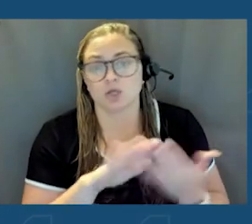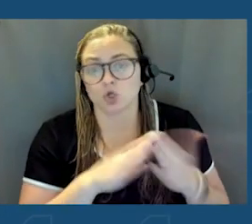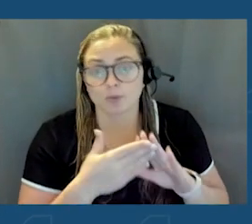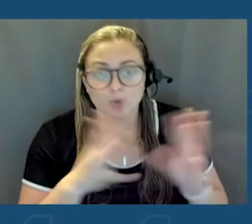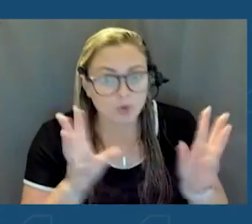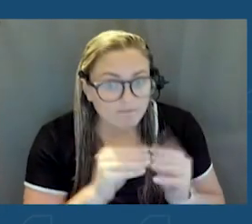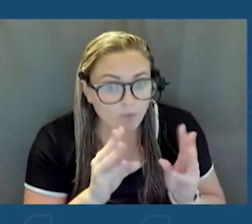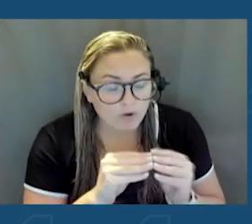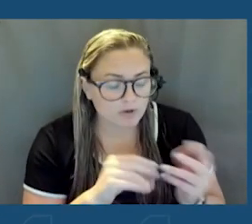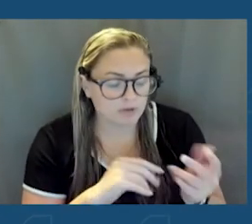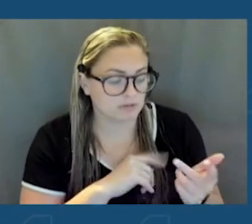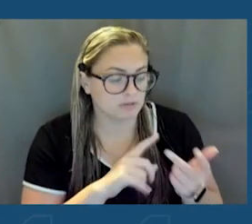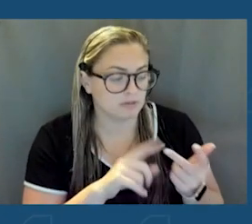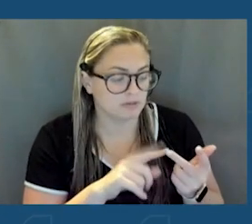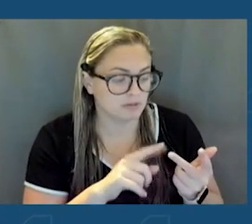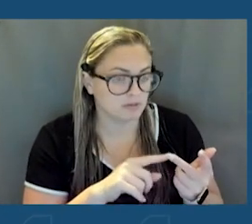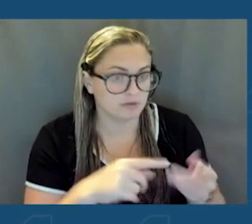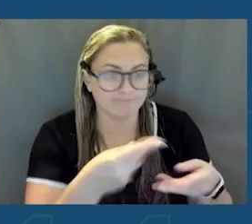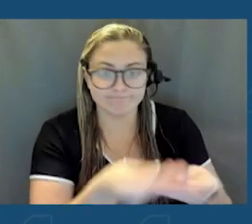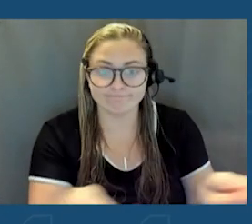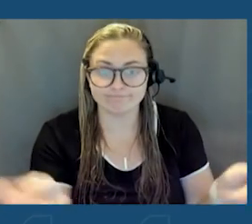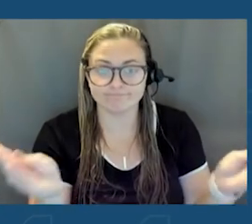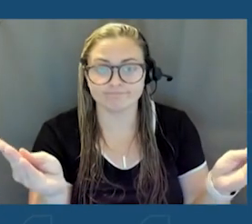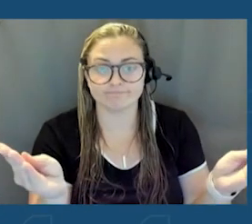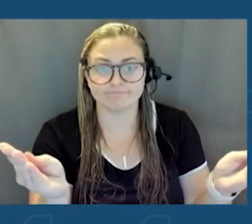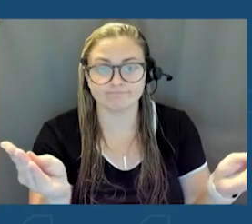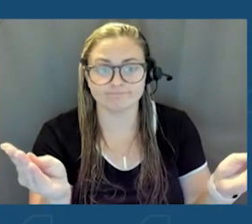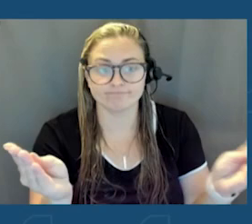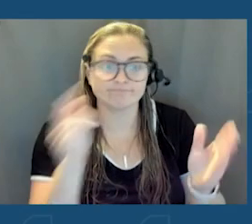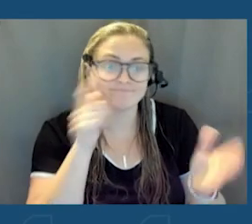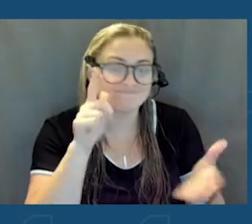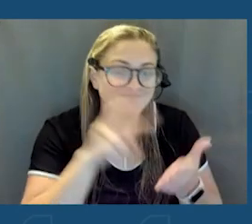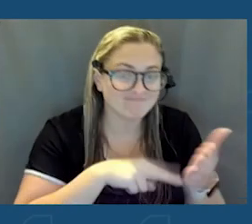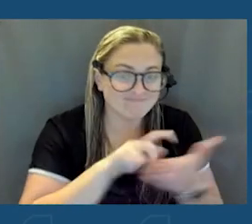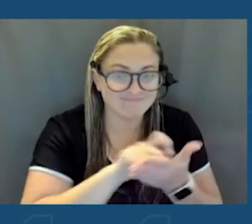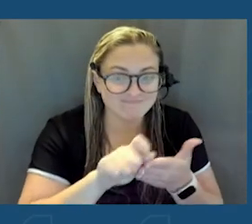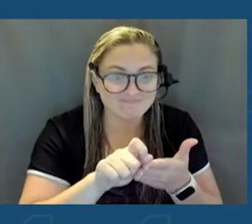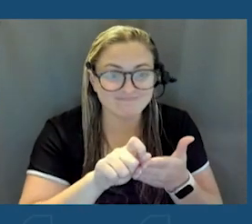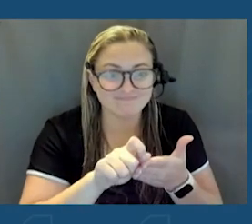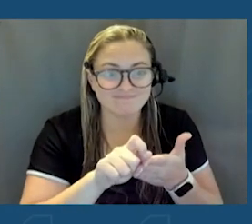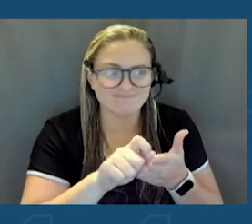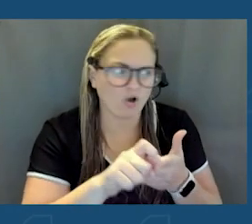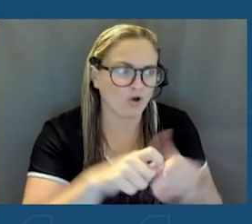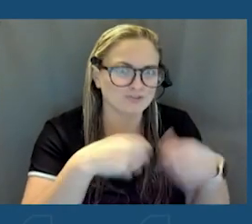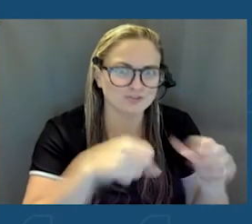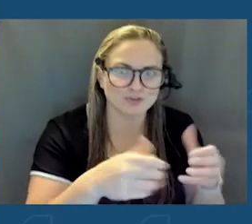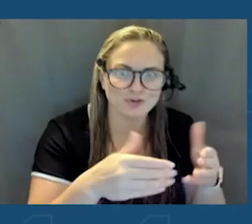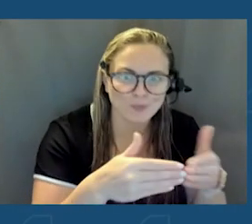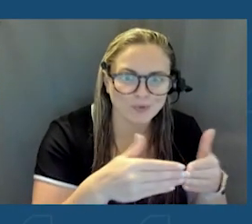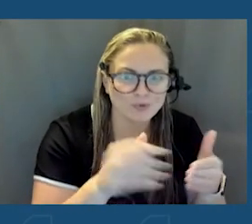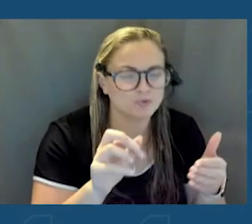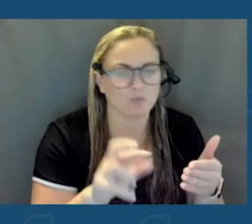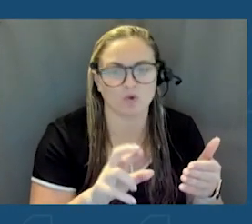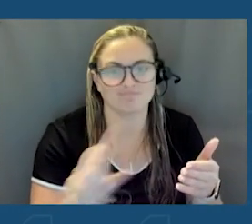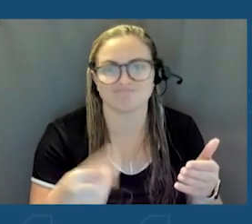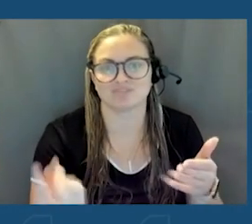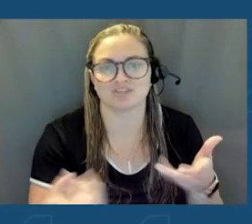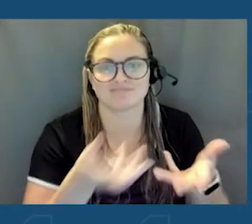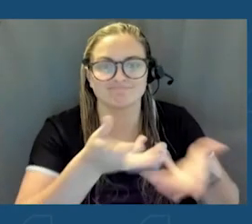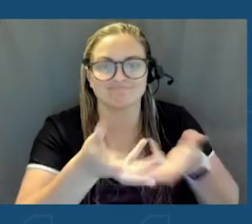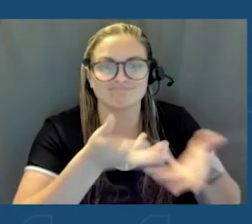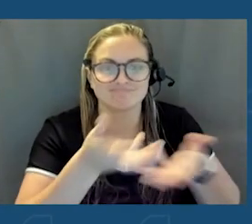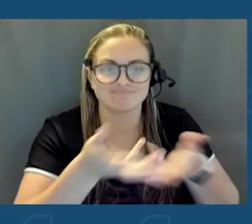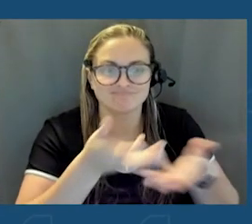it's handing out literature on street corners, or whether it's just engaging with